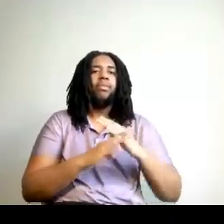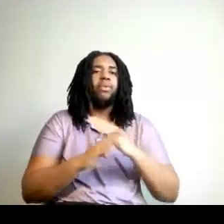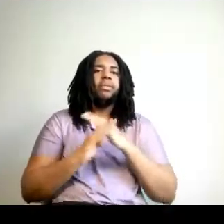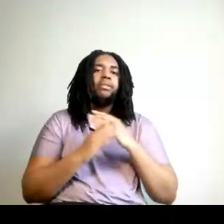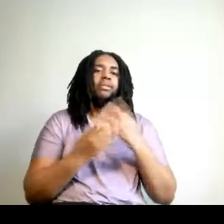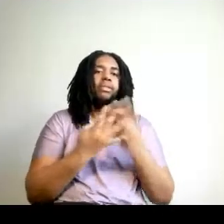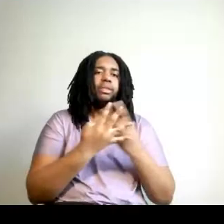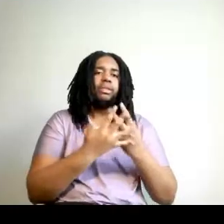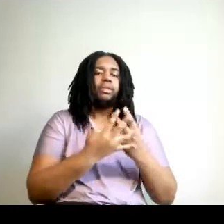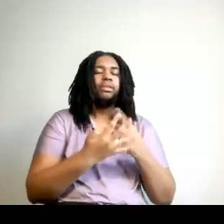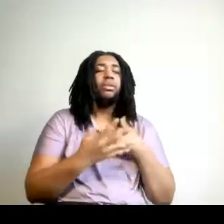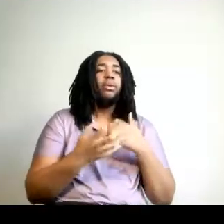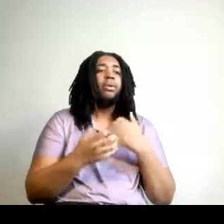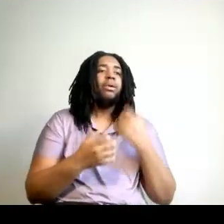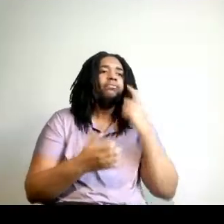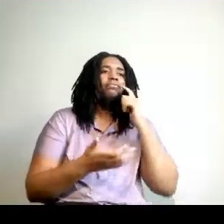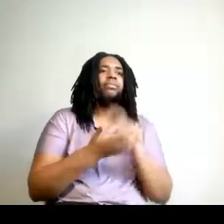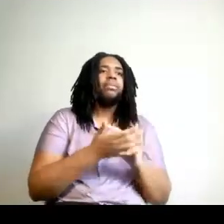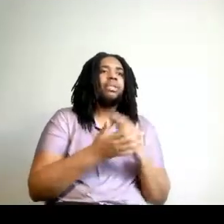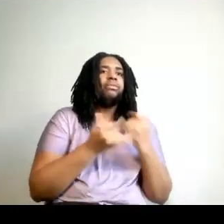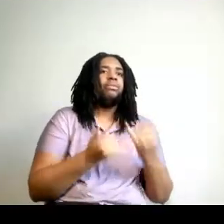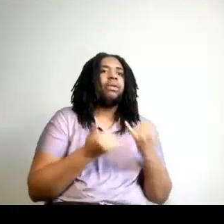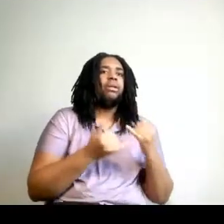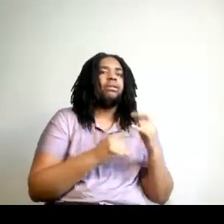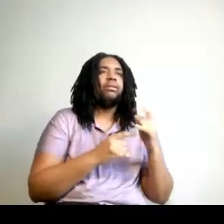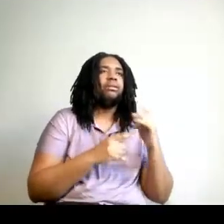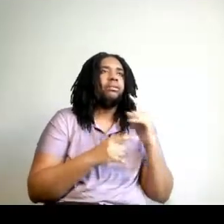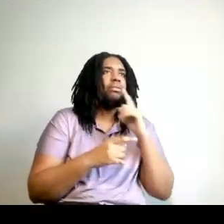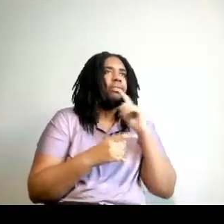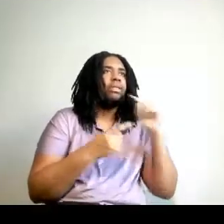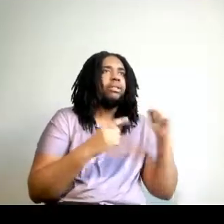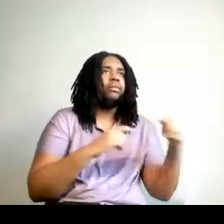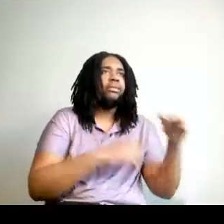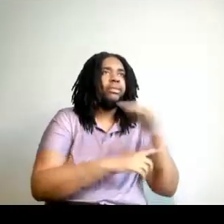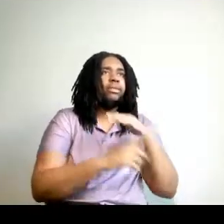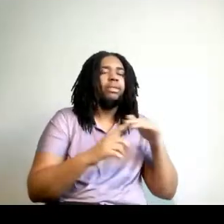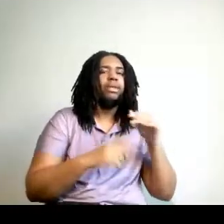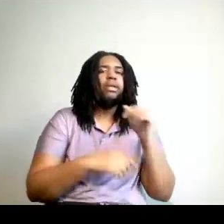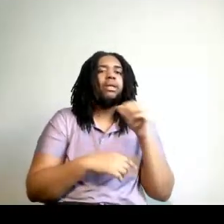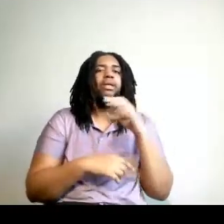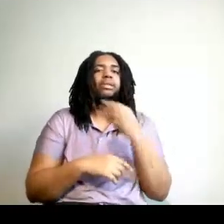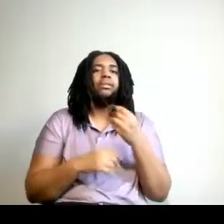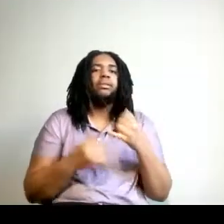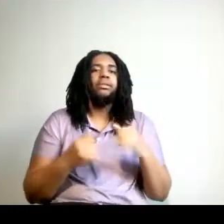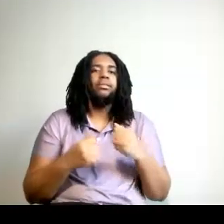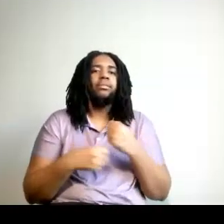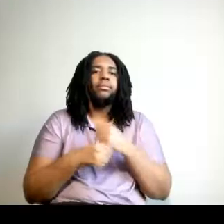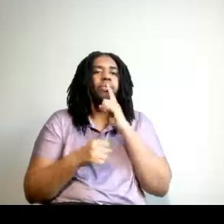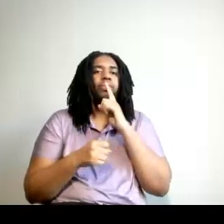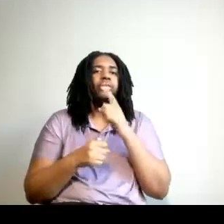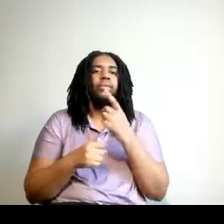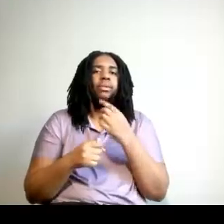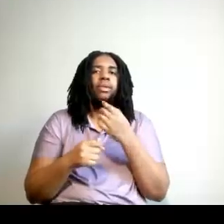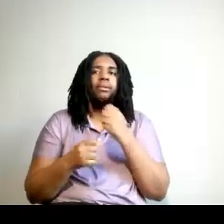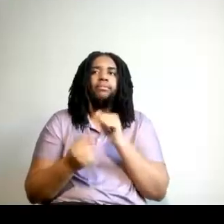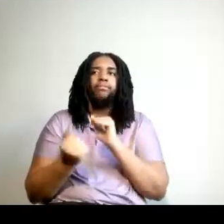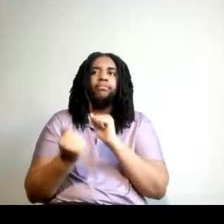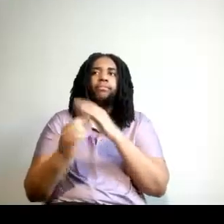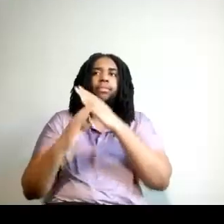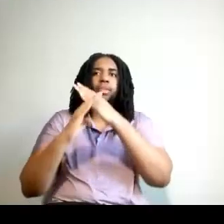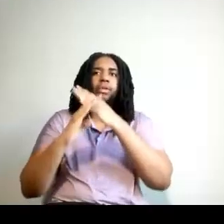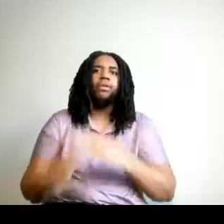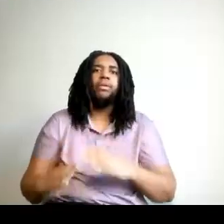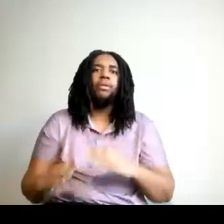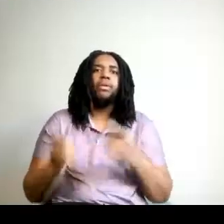that's harmful, and also that we need to keep on making sure that we address the barriers that are happening